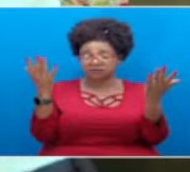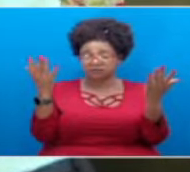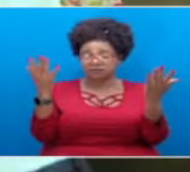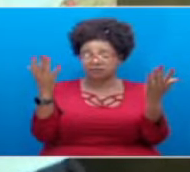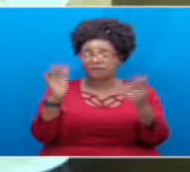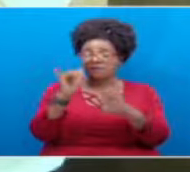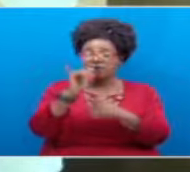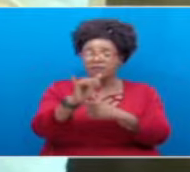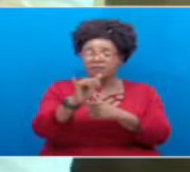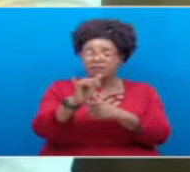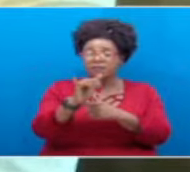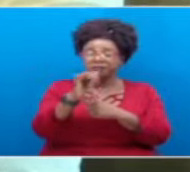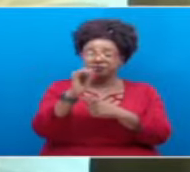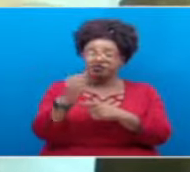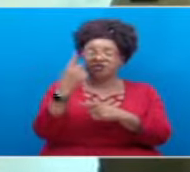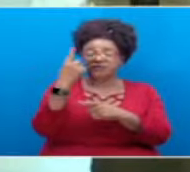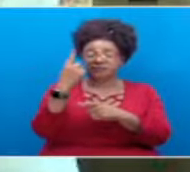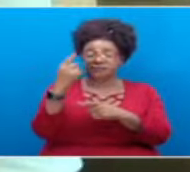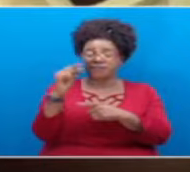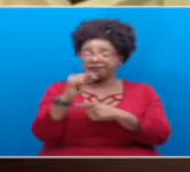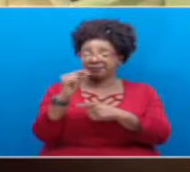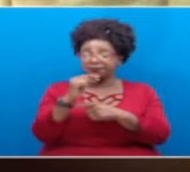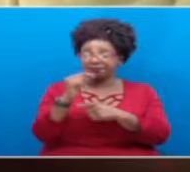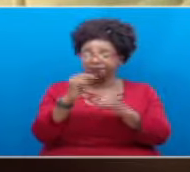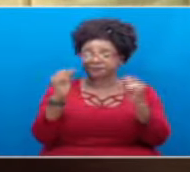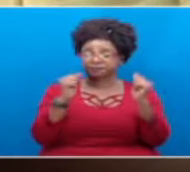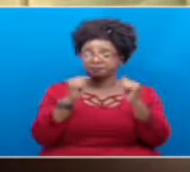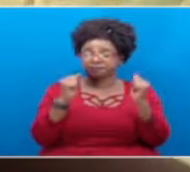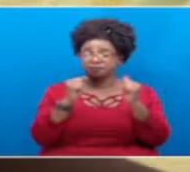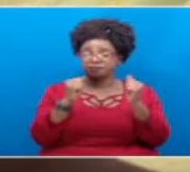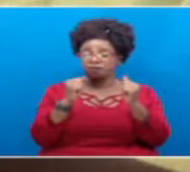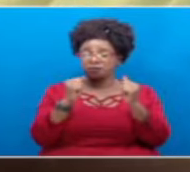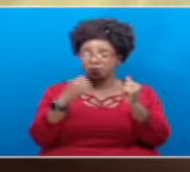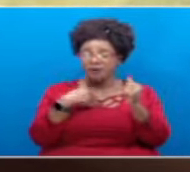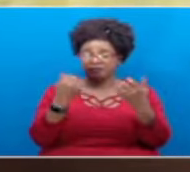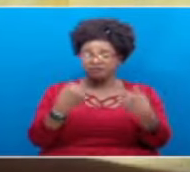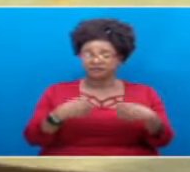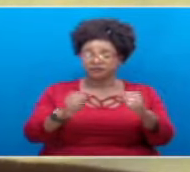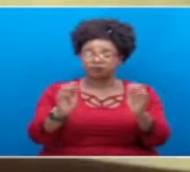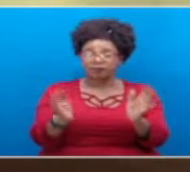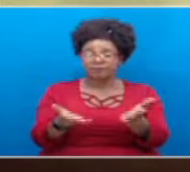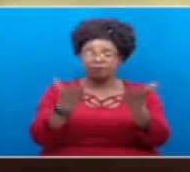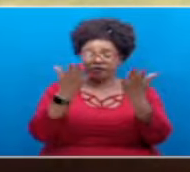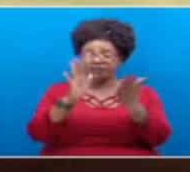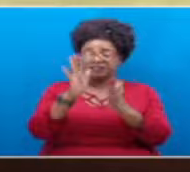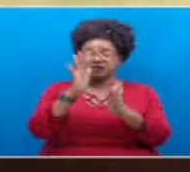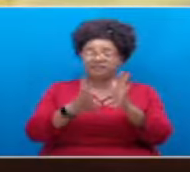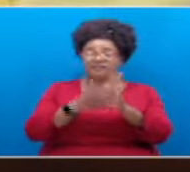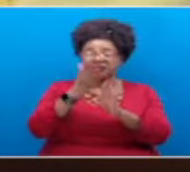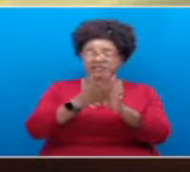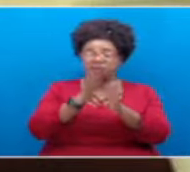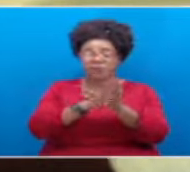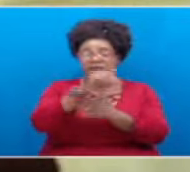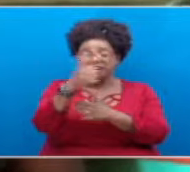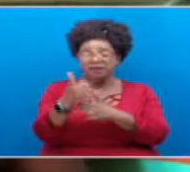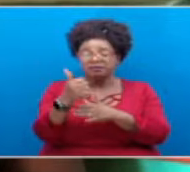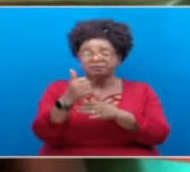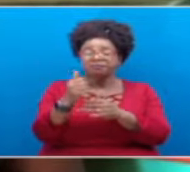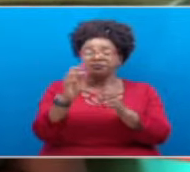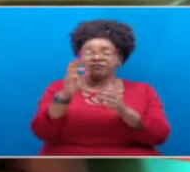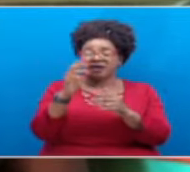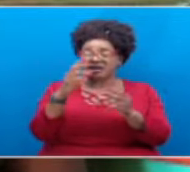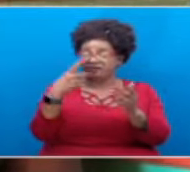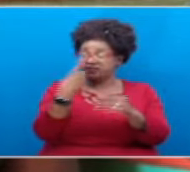call the first-generation malaria vaccine, and there are efforts to improve its efficacy, and other vaccines are also being